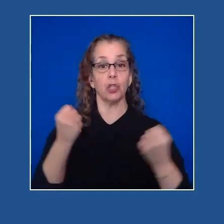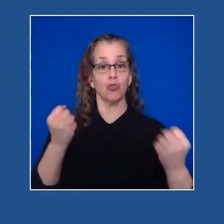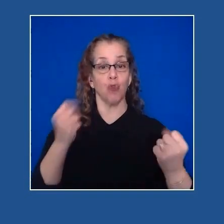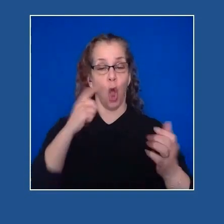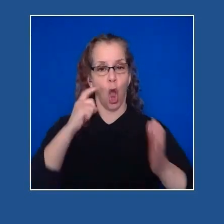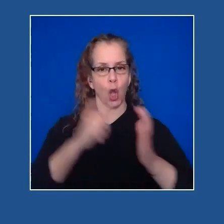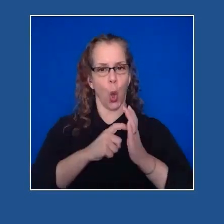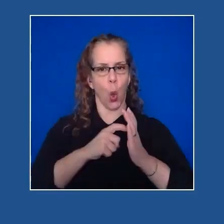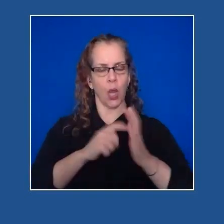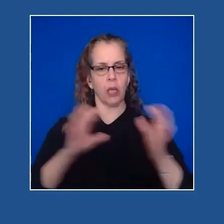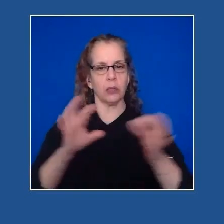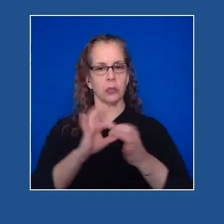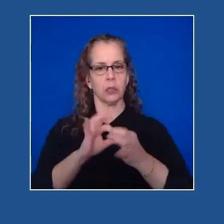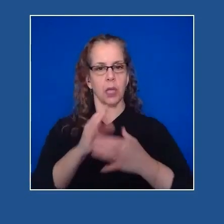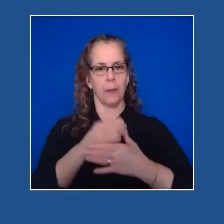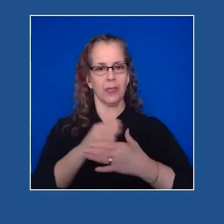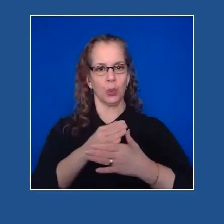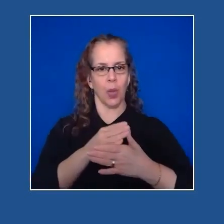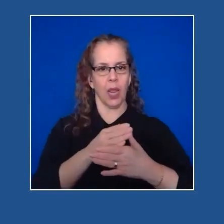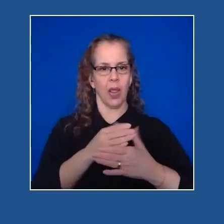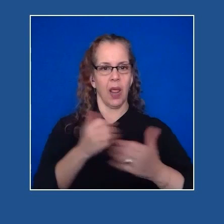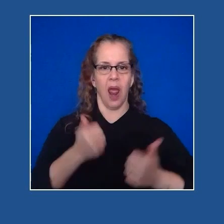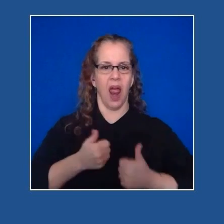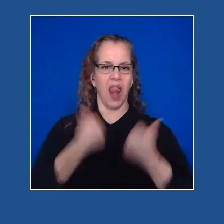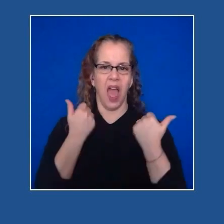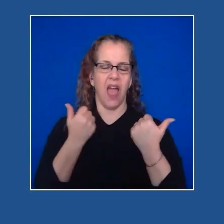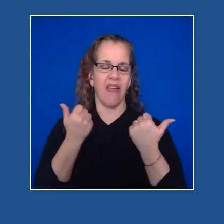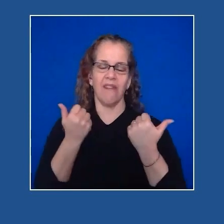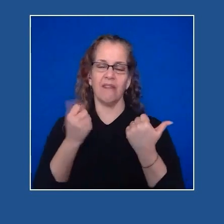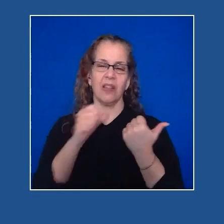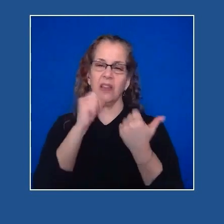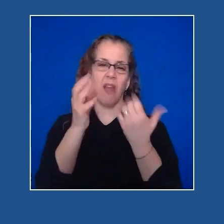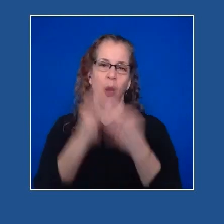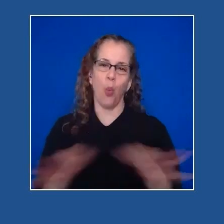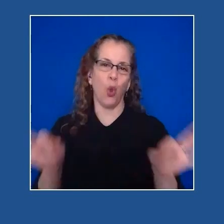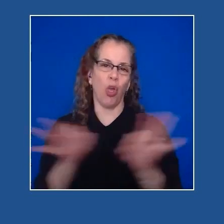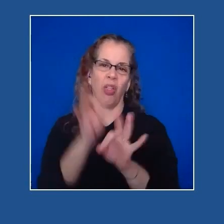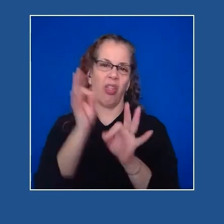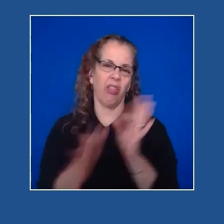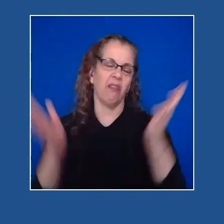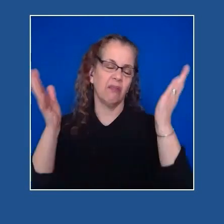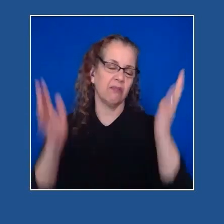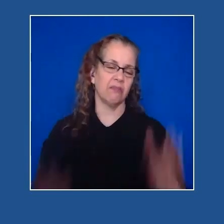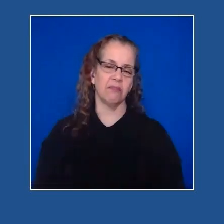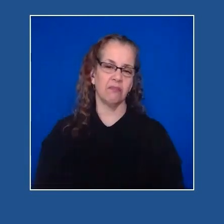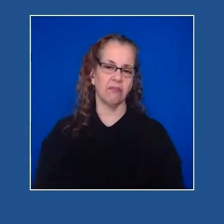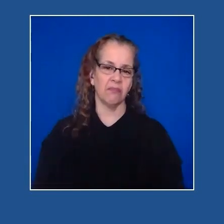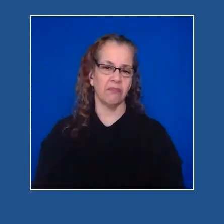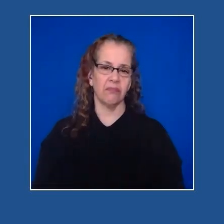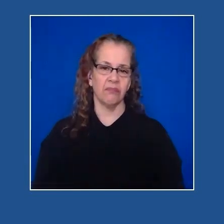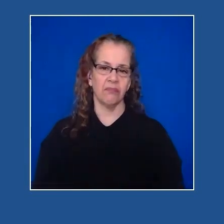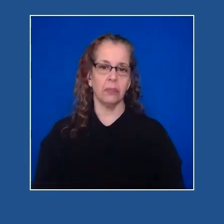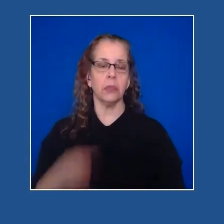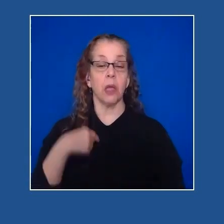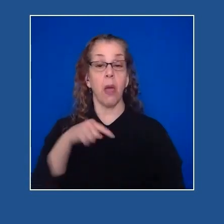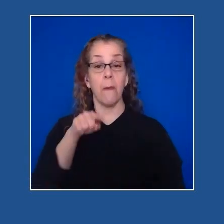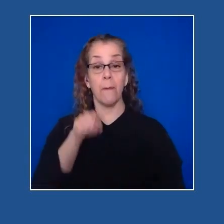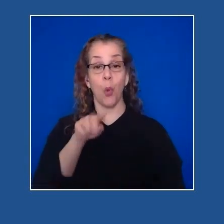between thoughts of life not worth living and of thoughts of not killing oneself, positively correlated at